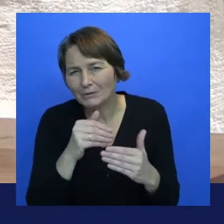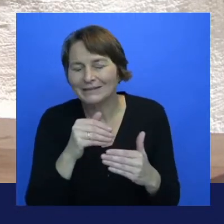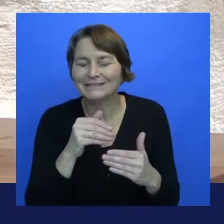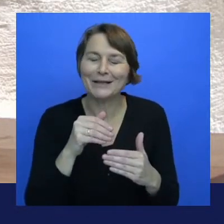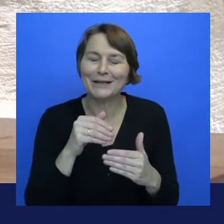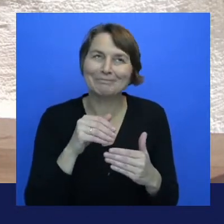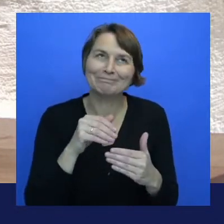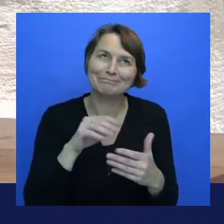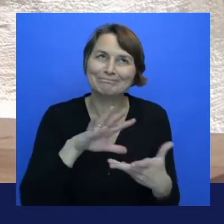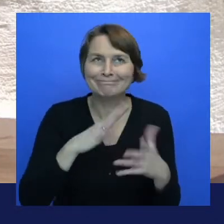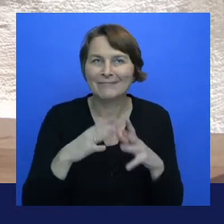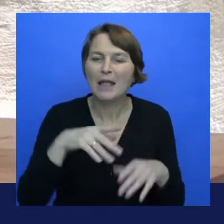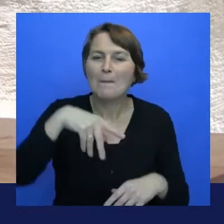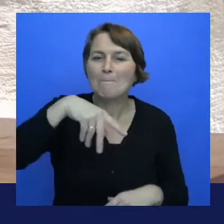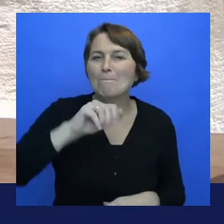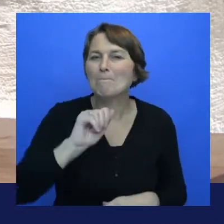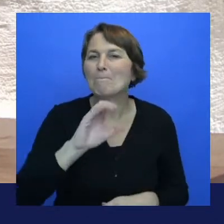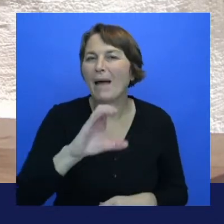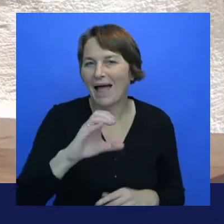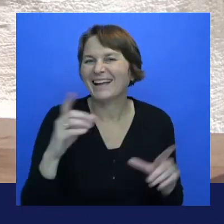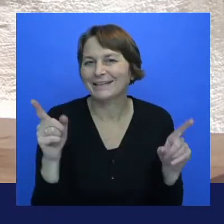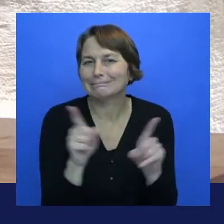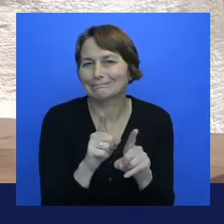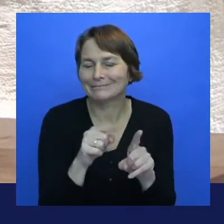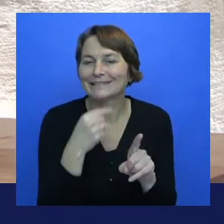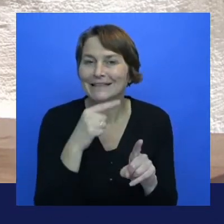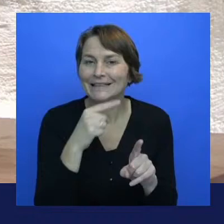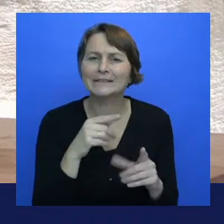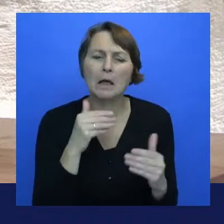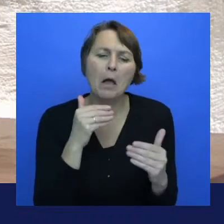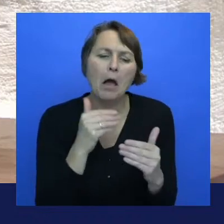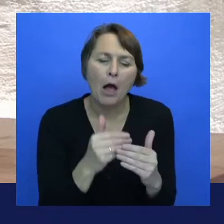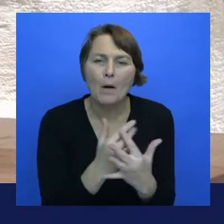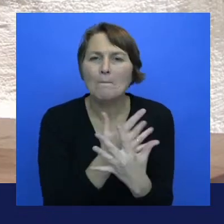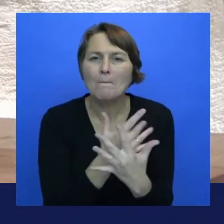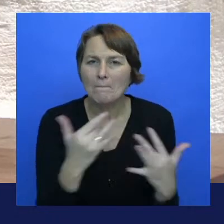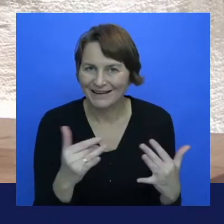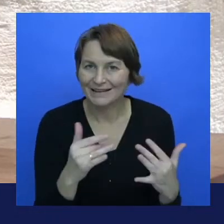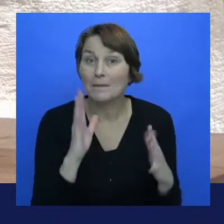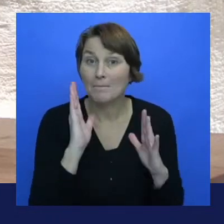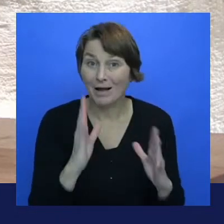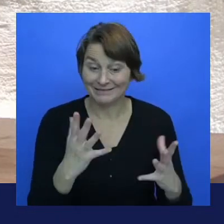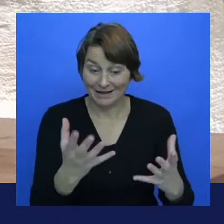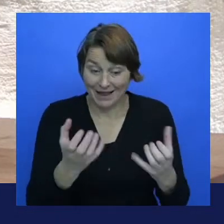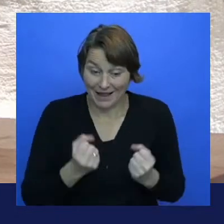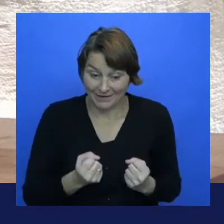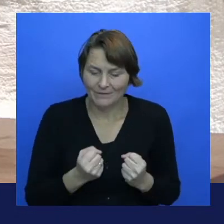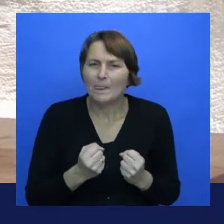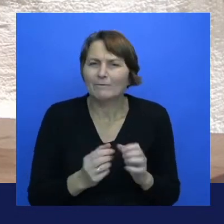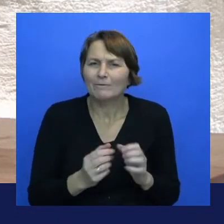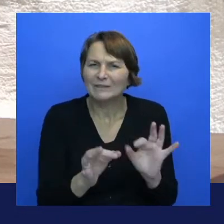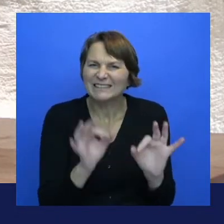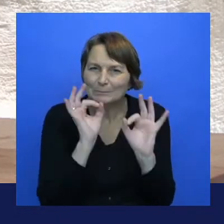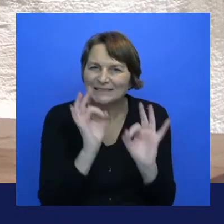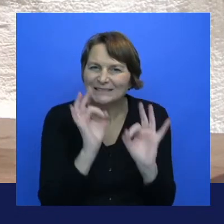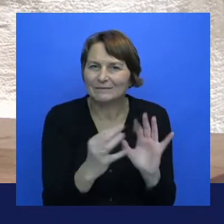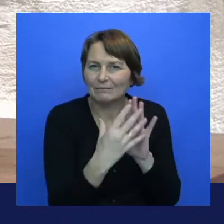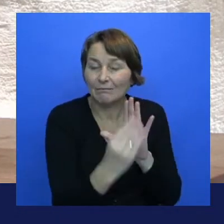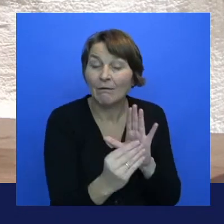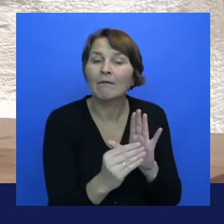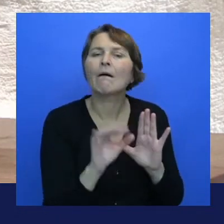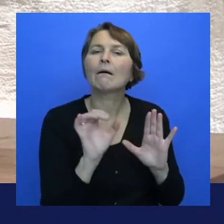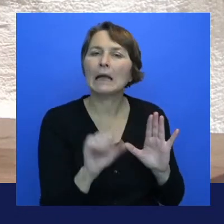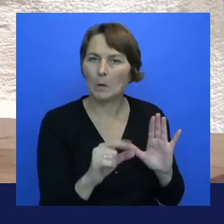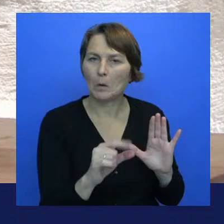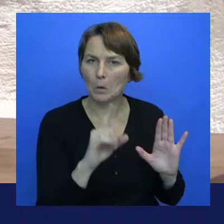how many data points you need for a particular model to give you the probability that it's the